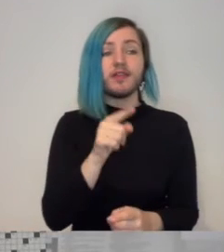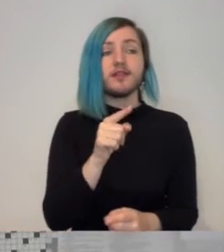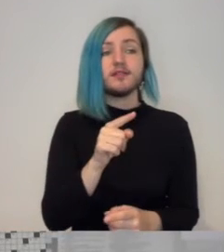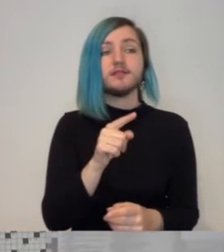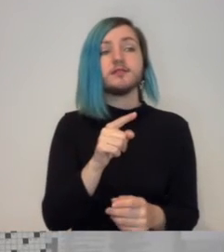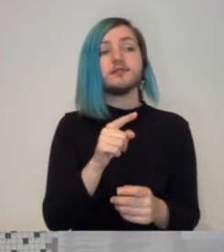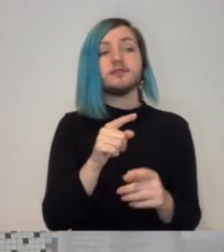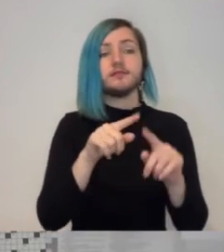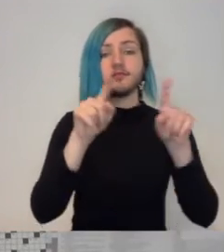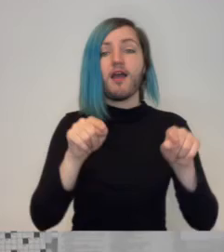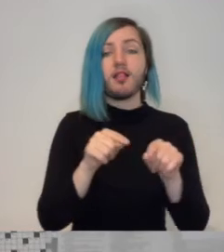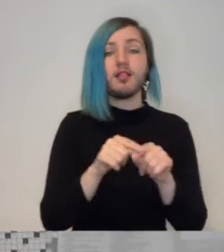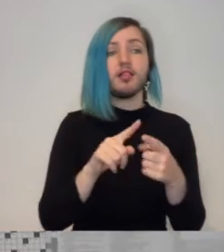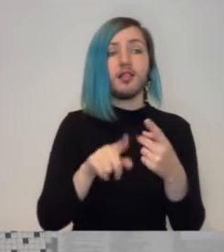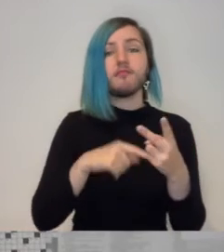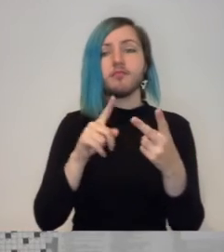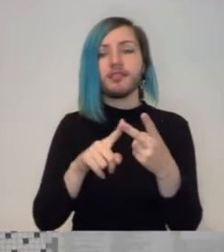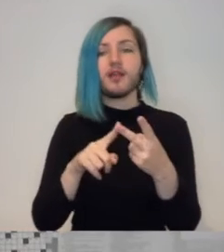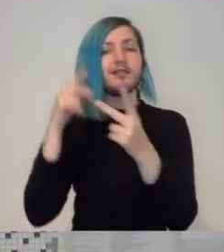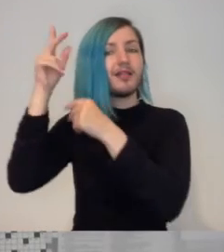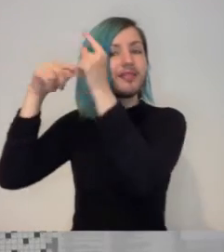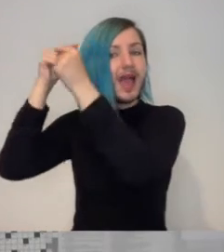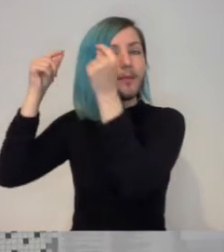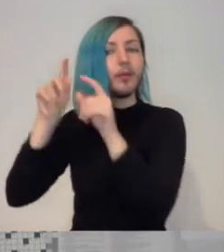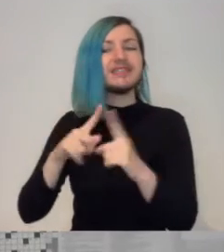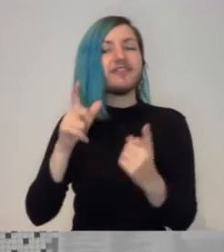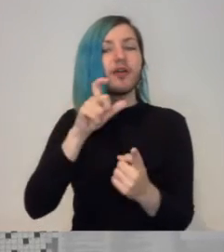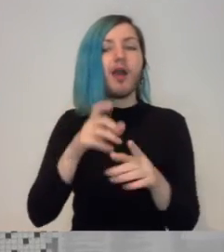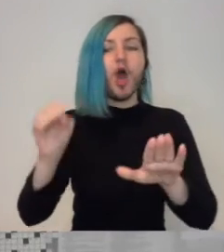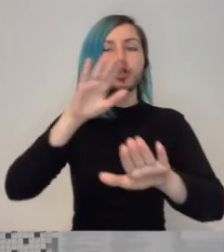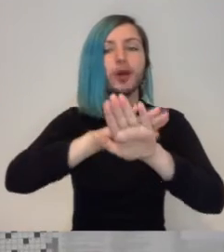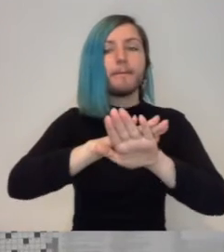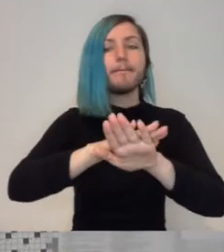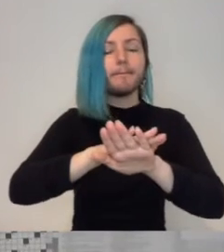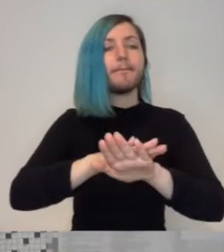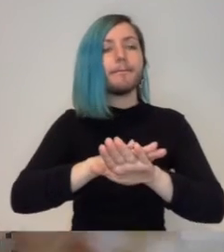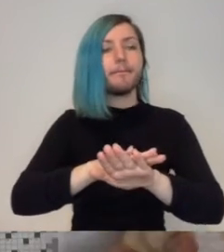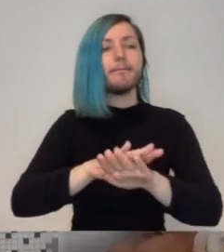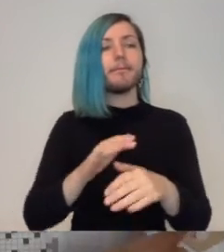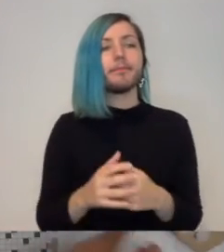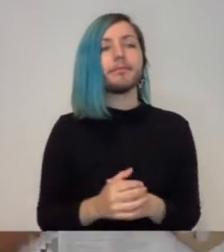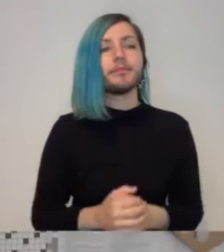going to use the hair bubbles in another colour on top to show you.